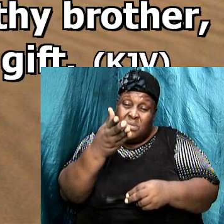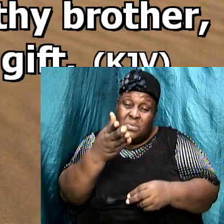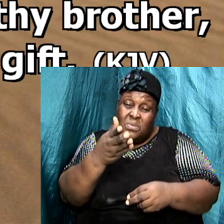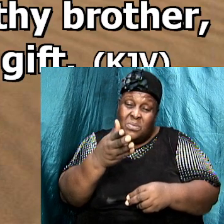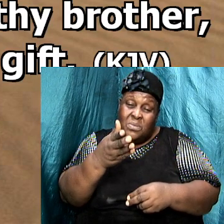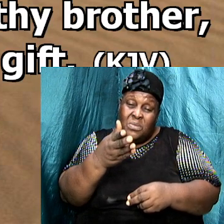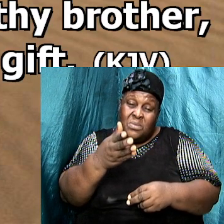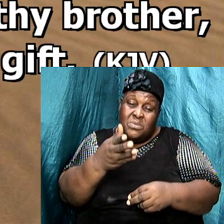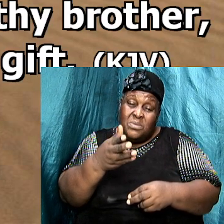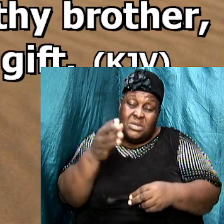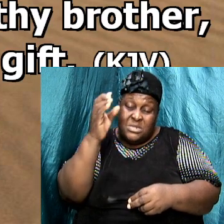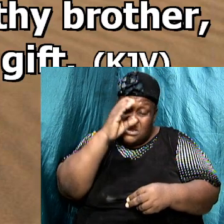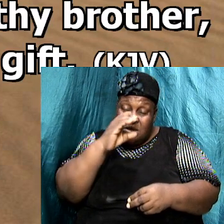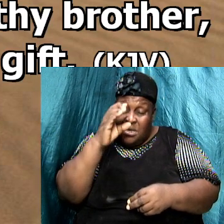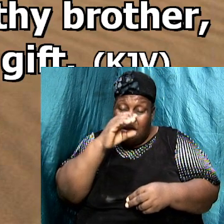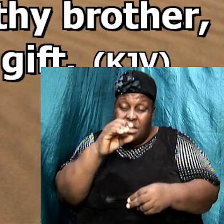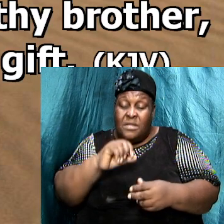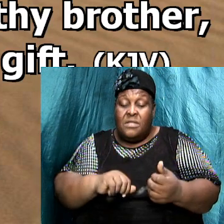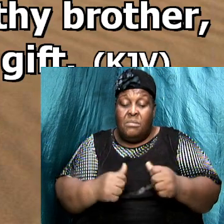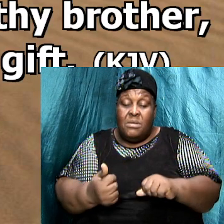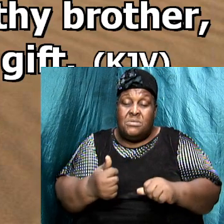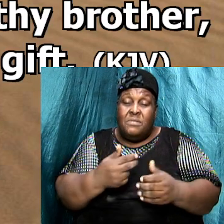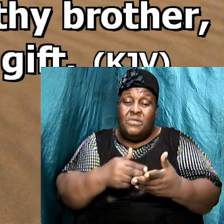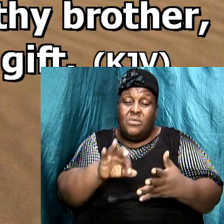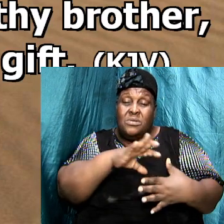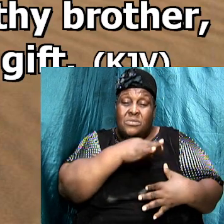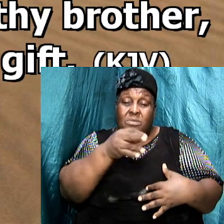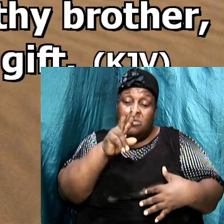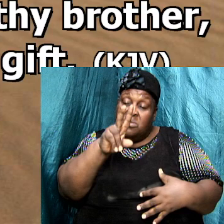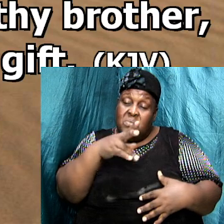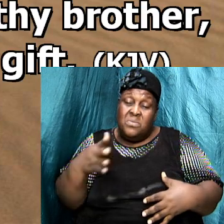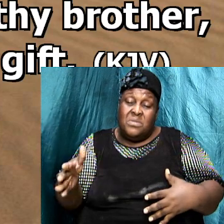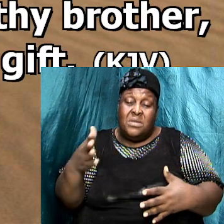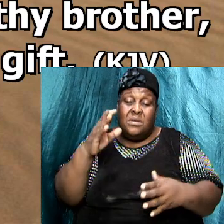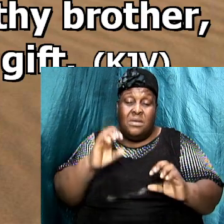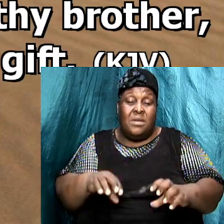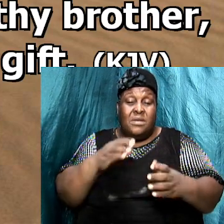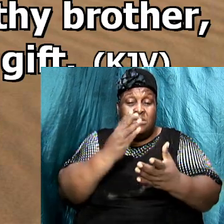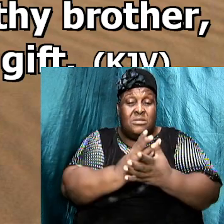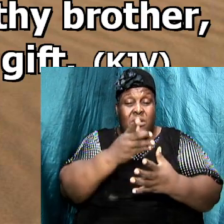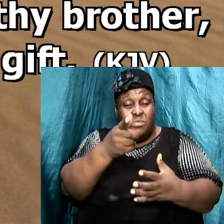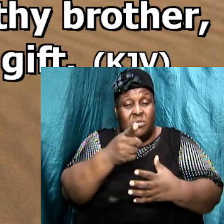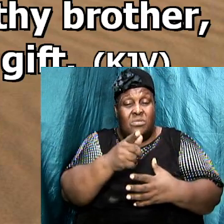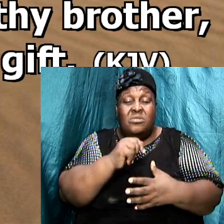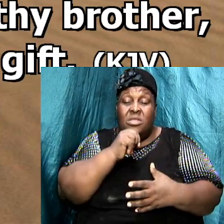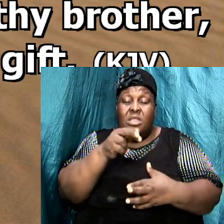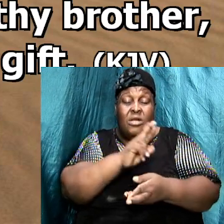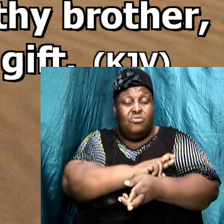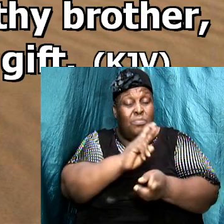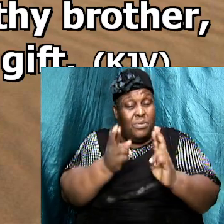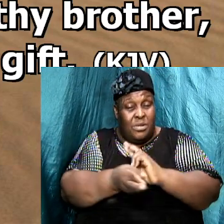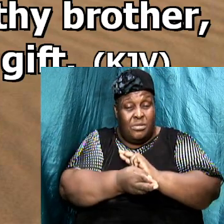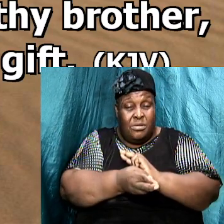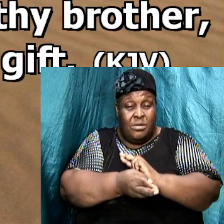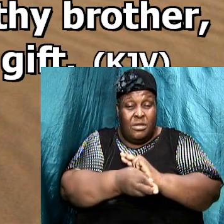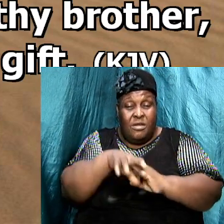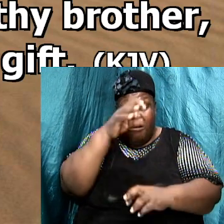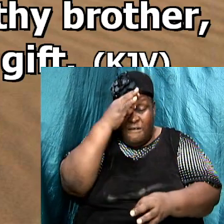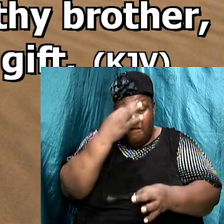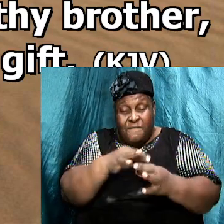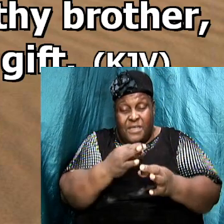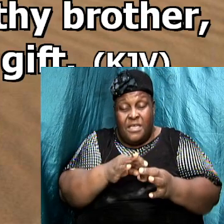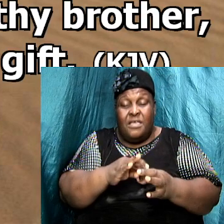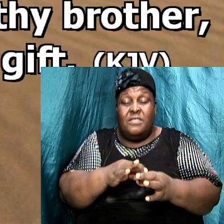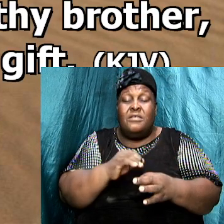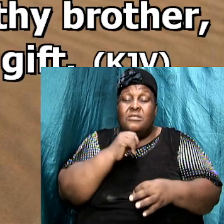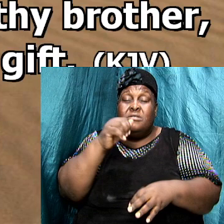Spirit, two things can stop you from receiving the Holy Spirit. You're not repented, or your faith is not